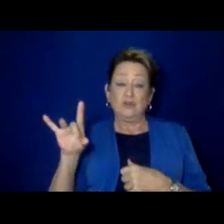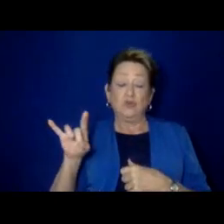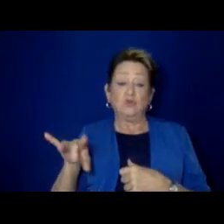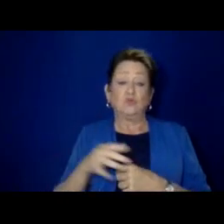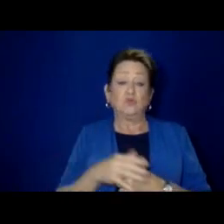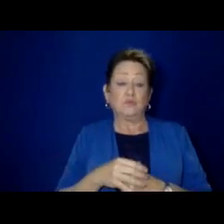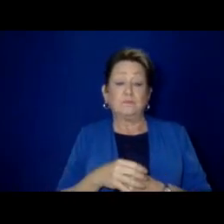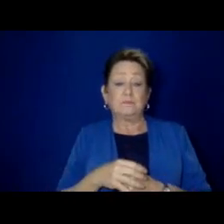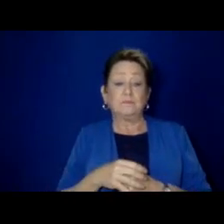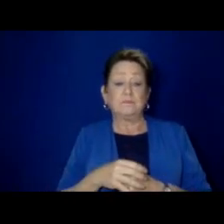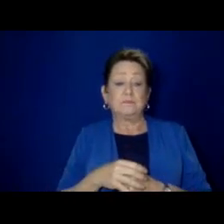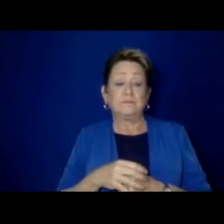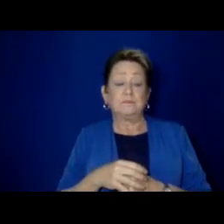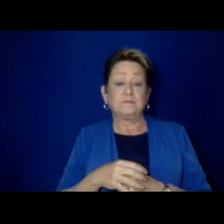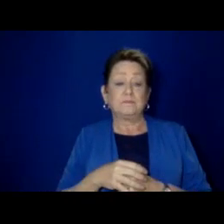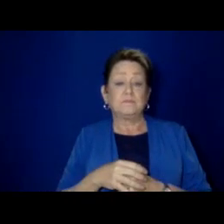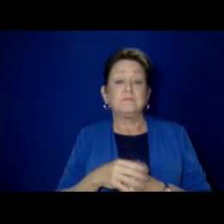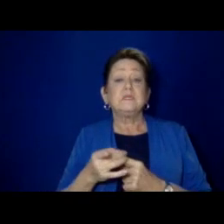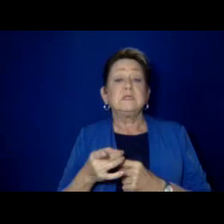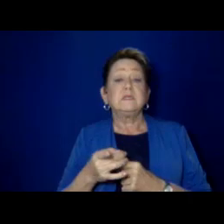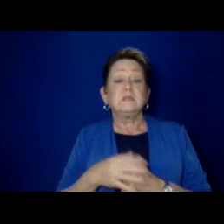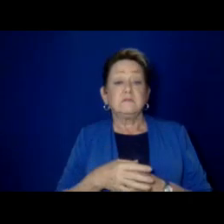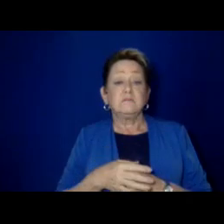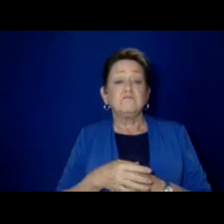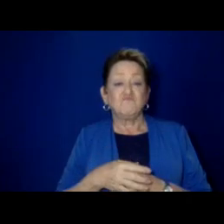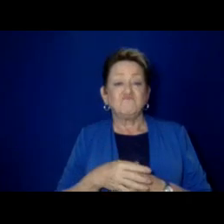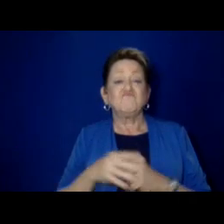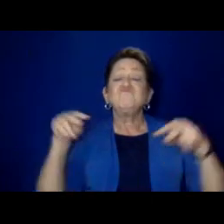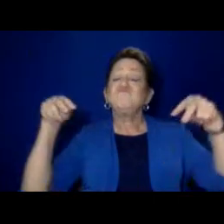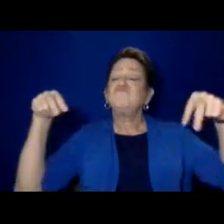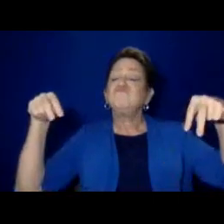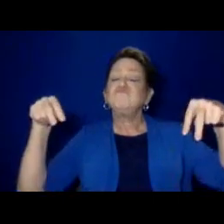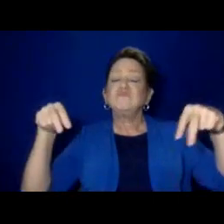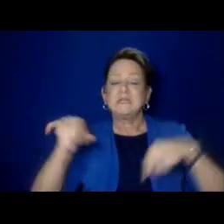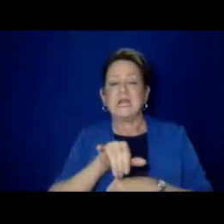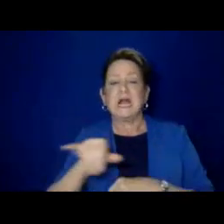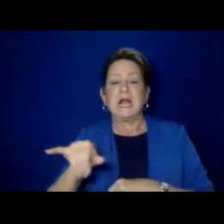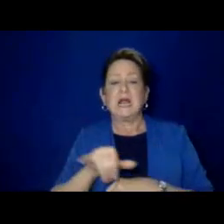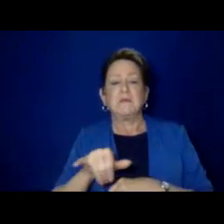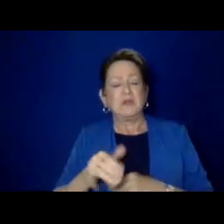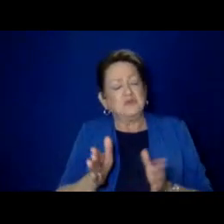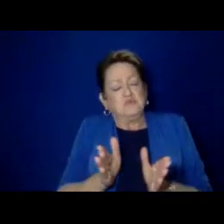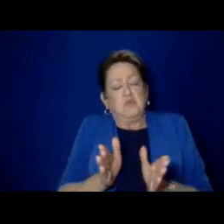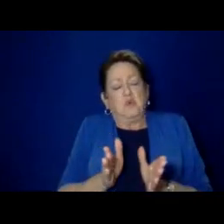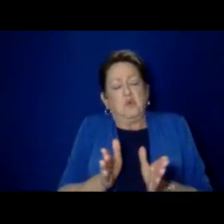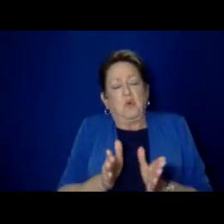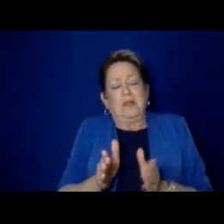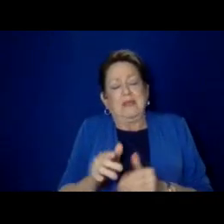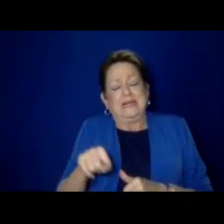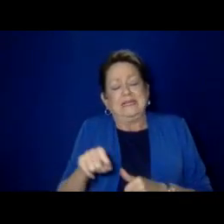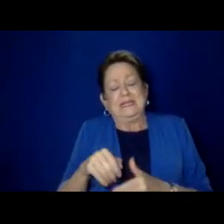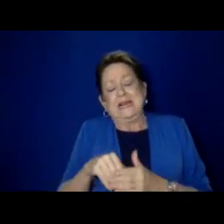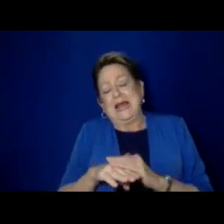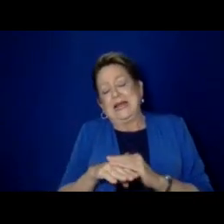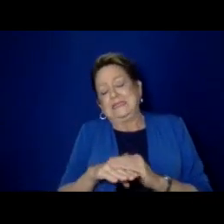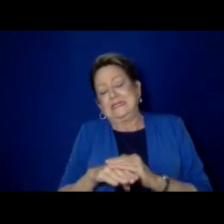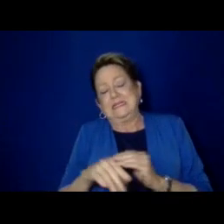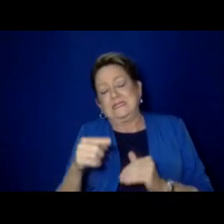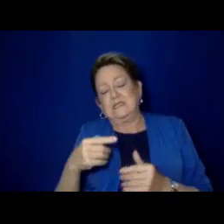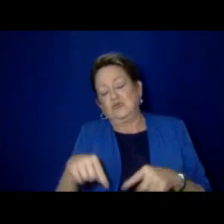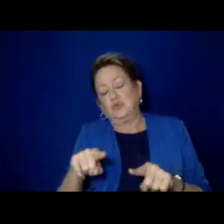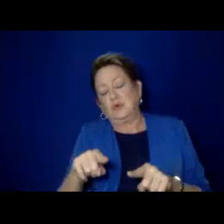some access to. And this next slide just shows a couple aerial views of both of those relatively small areas where they need access